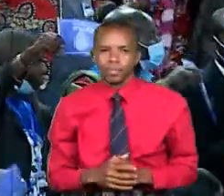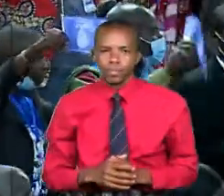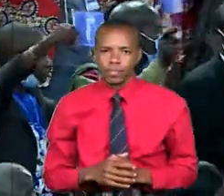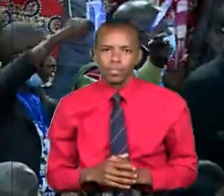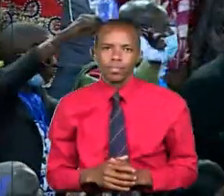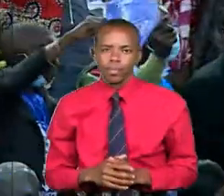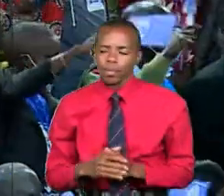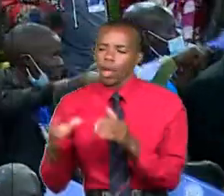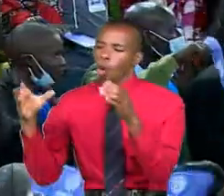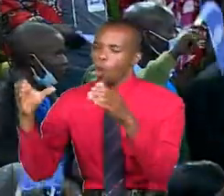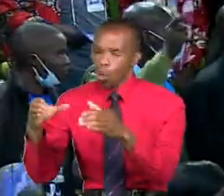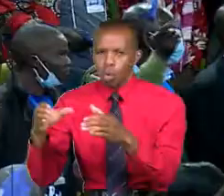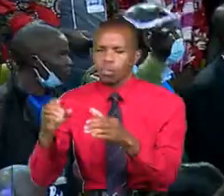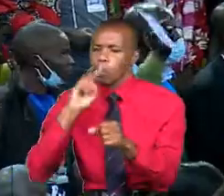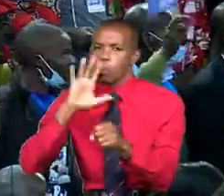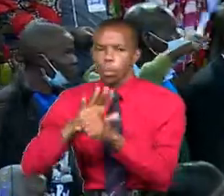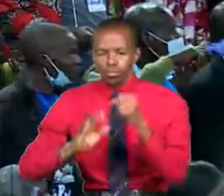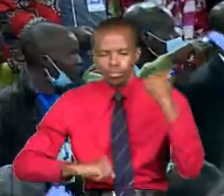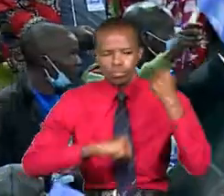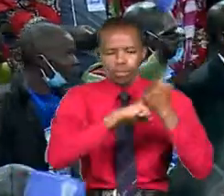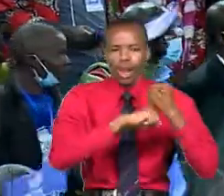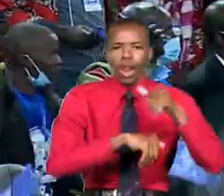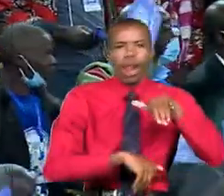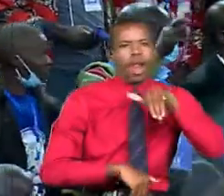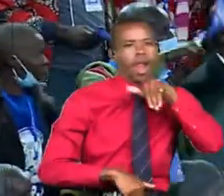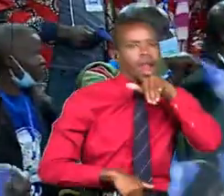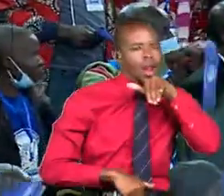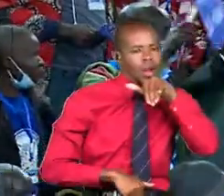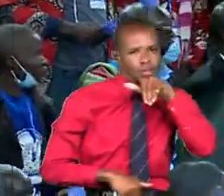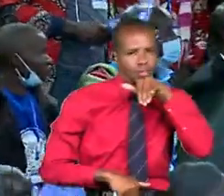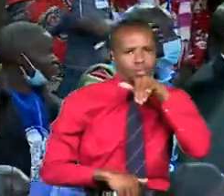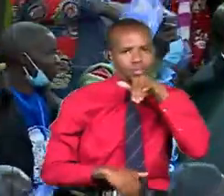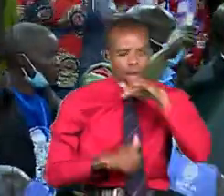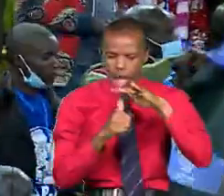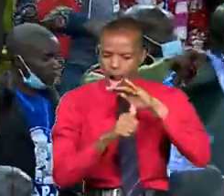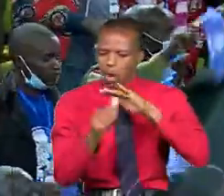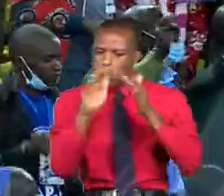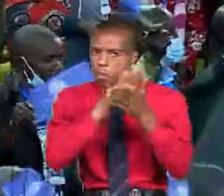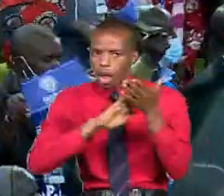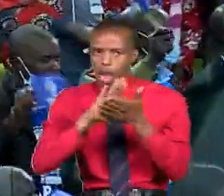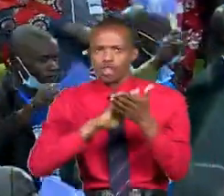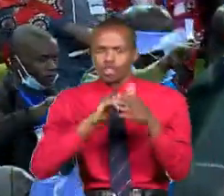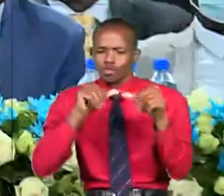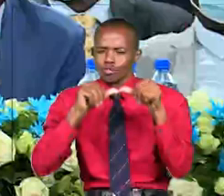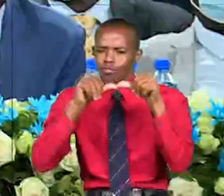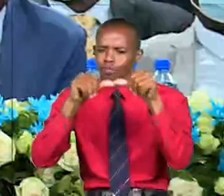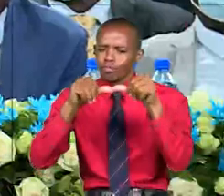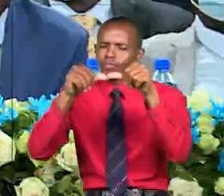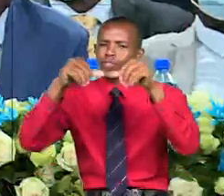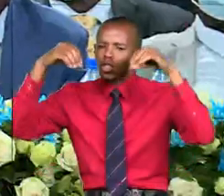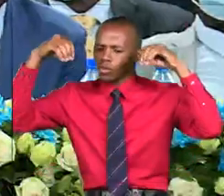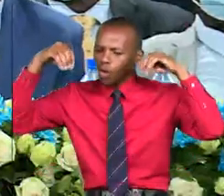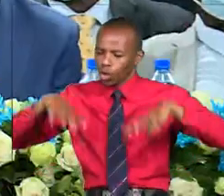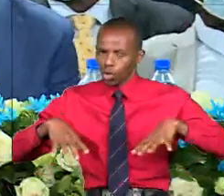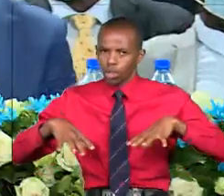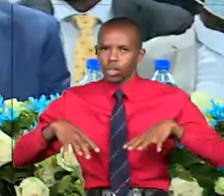The party has now vowed to support Raila Odinga's candidature under the basis of the continuity of devolution.